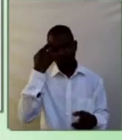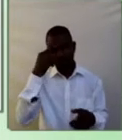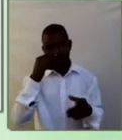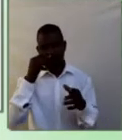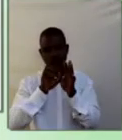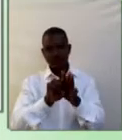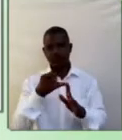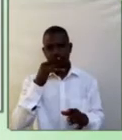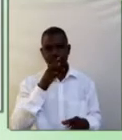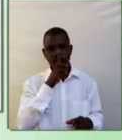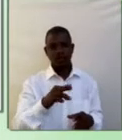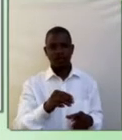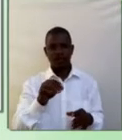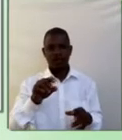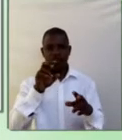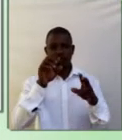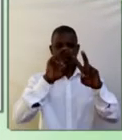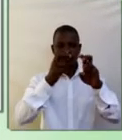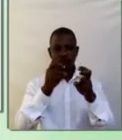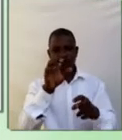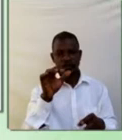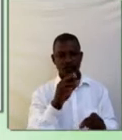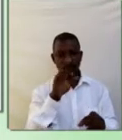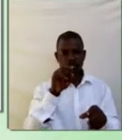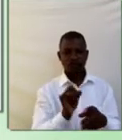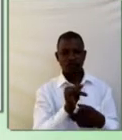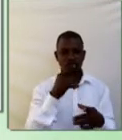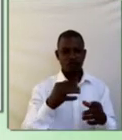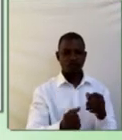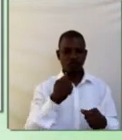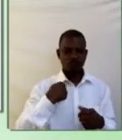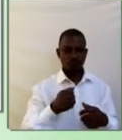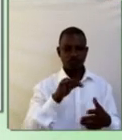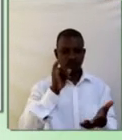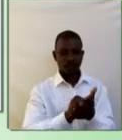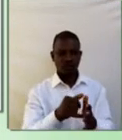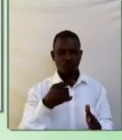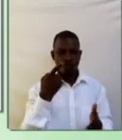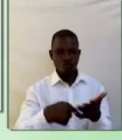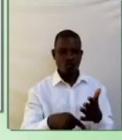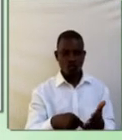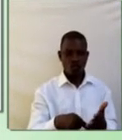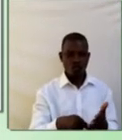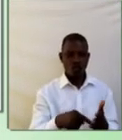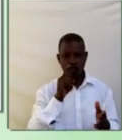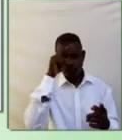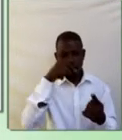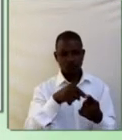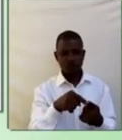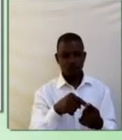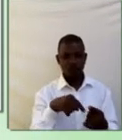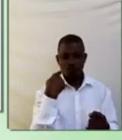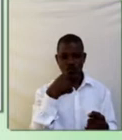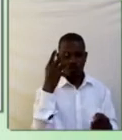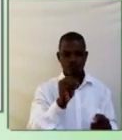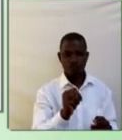Examples are subjective, who, which, that, what, objective,